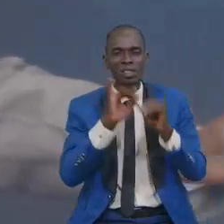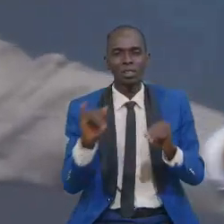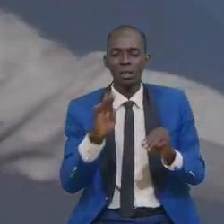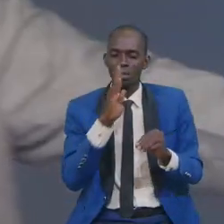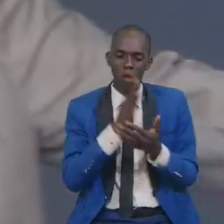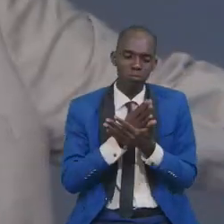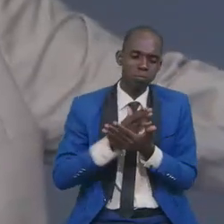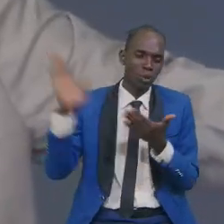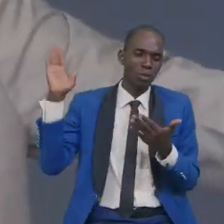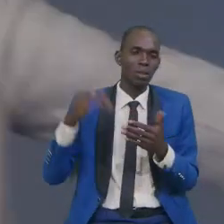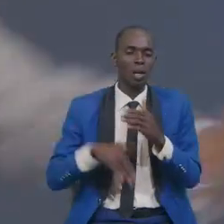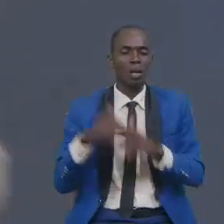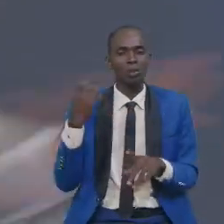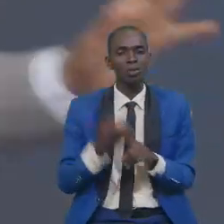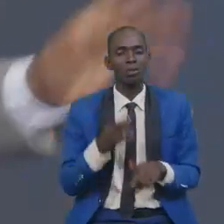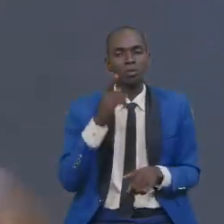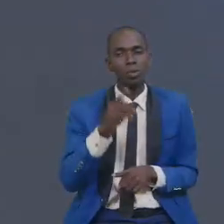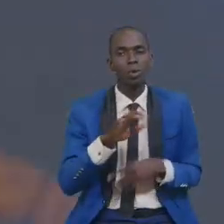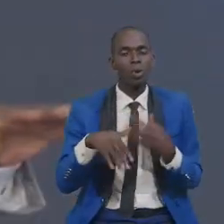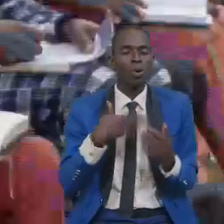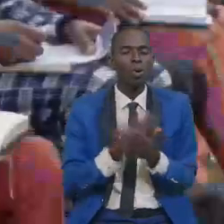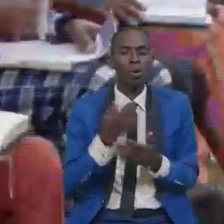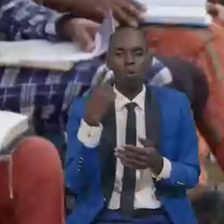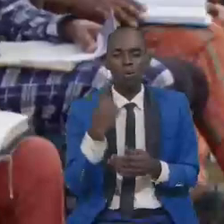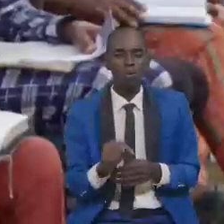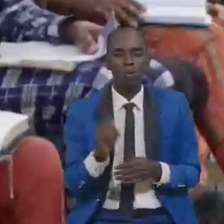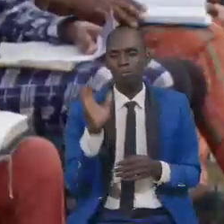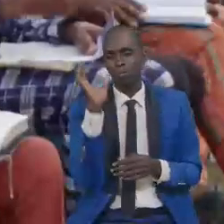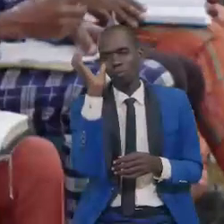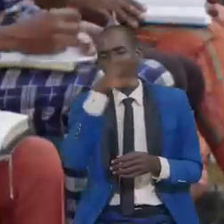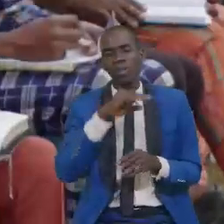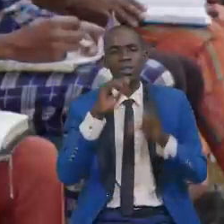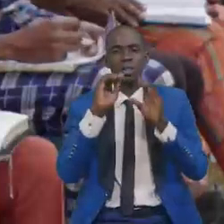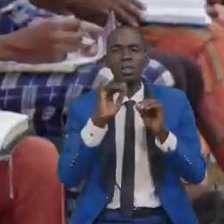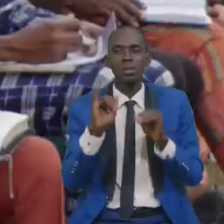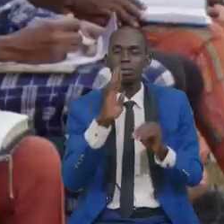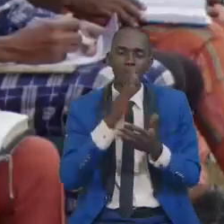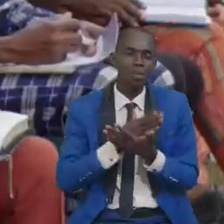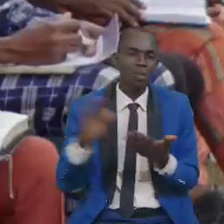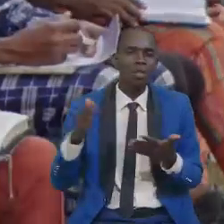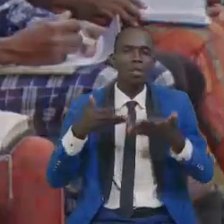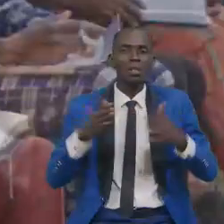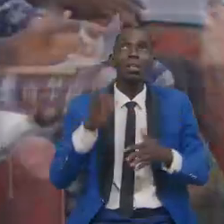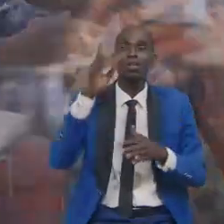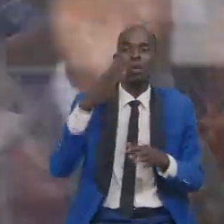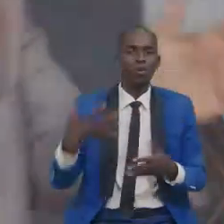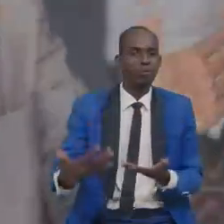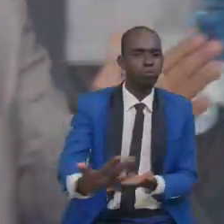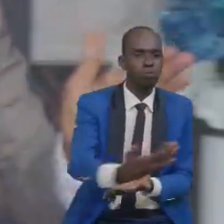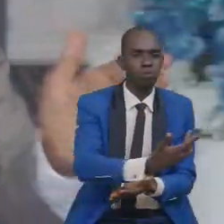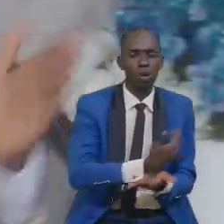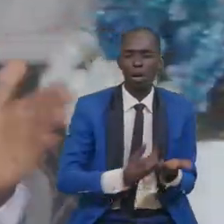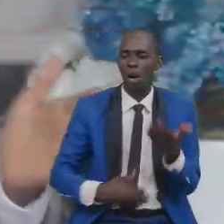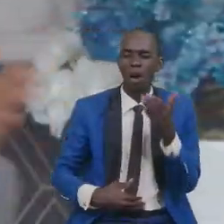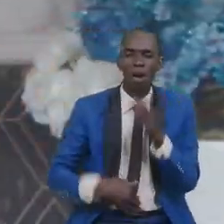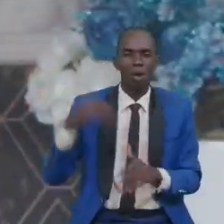all strange size be silenced before you let them not carry them out and carry them away so